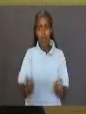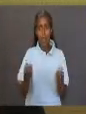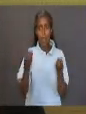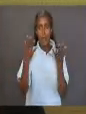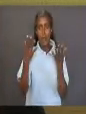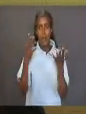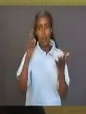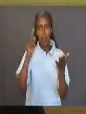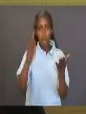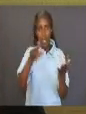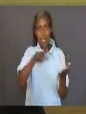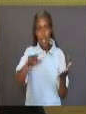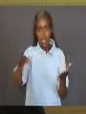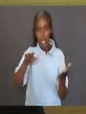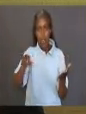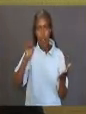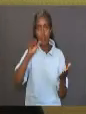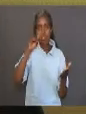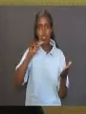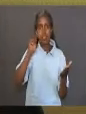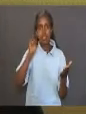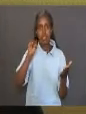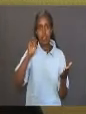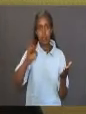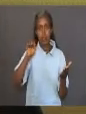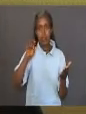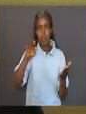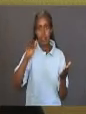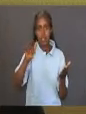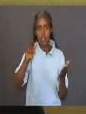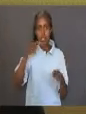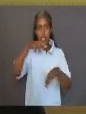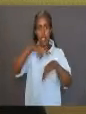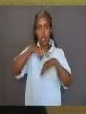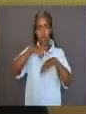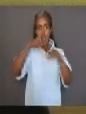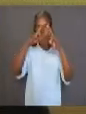than one line of symmetry in a regular polygon.